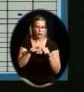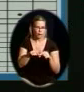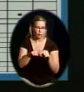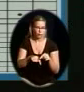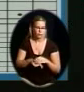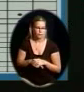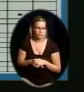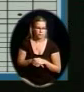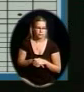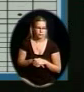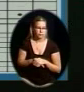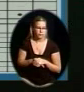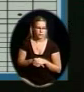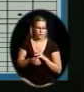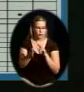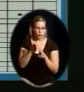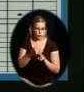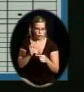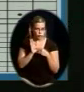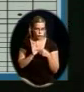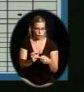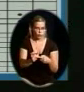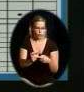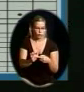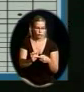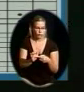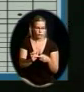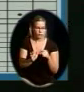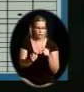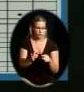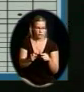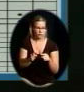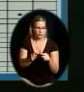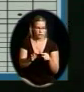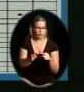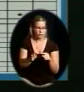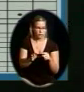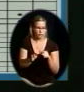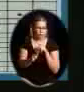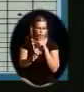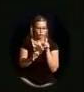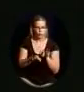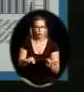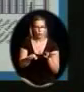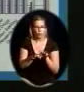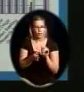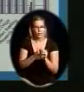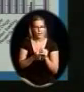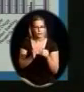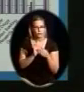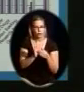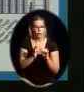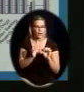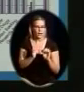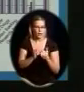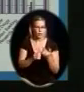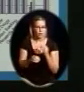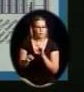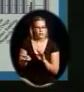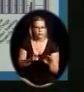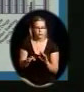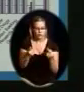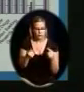made it to this group, is that the research showed that they were indicative of predicting those types of behaviors. In